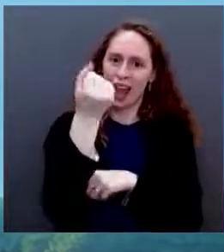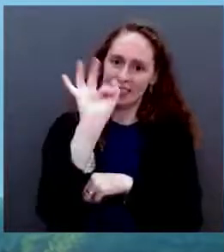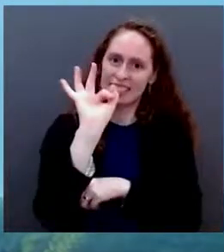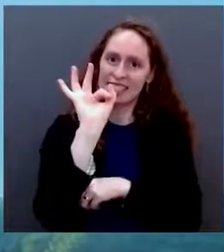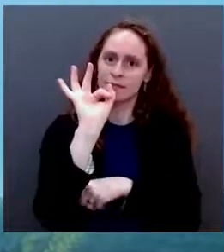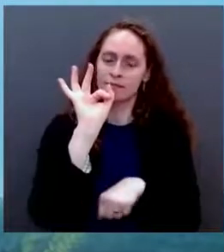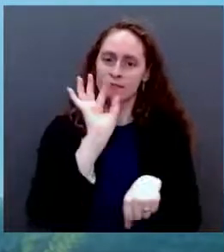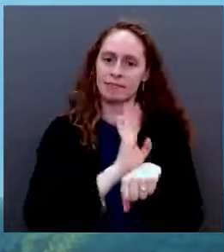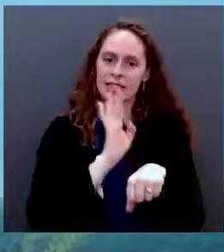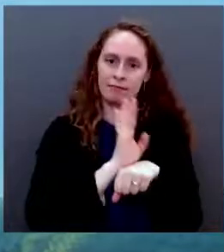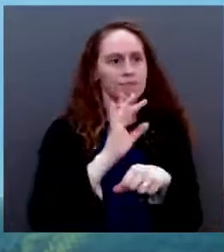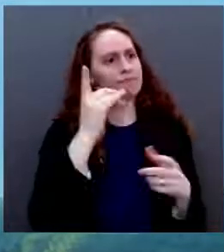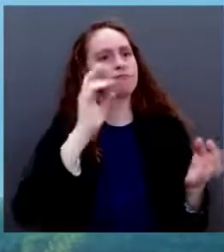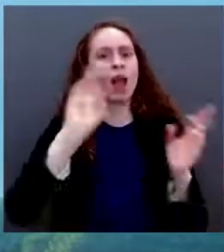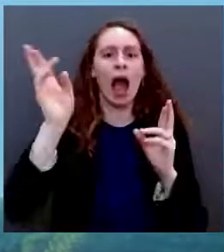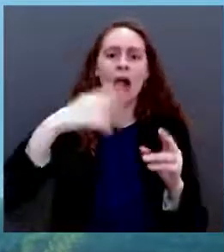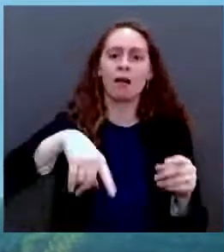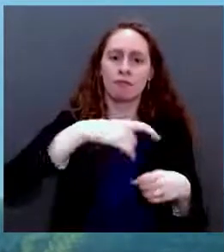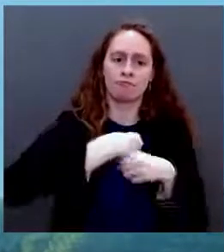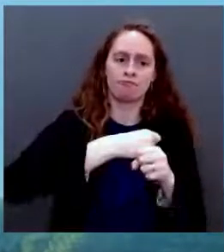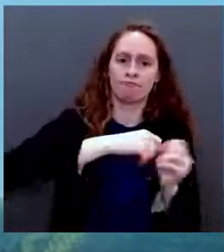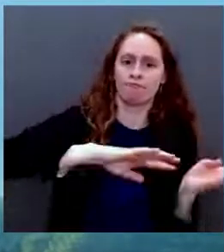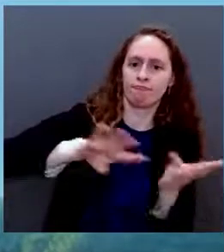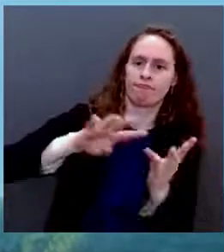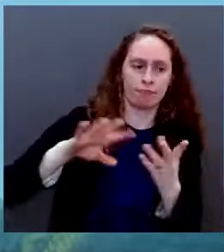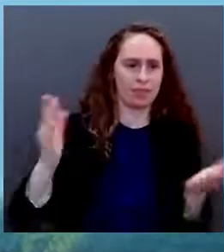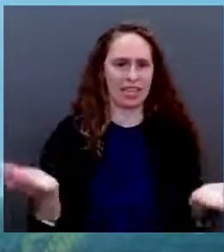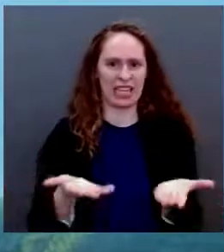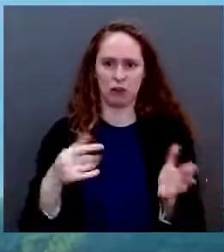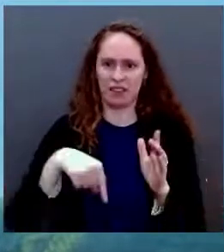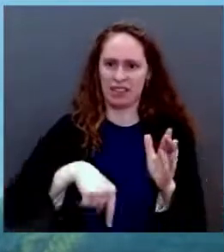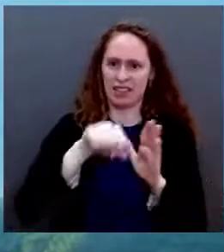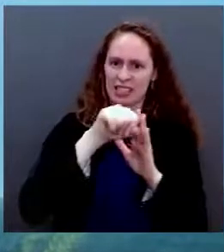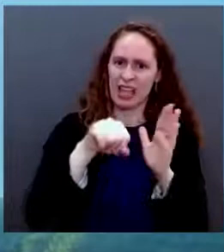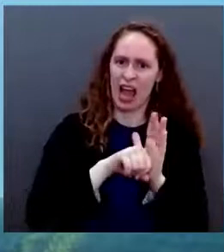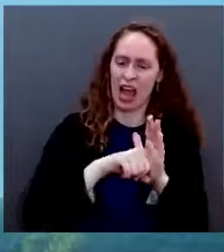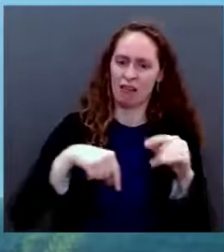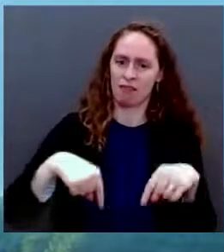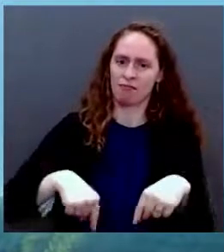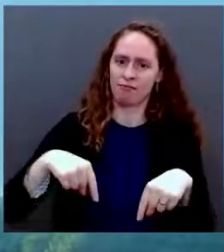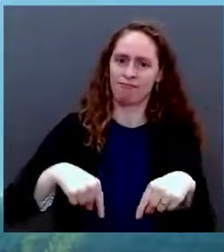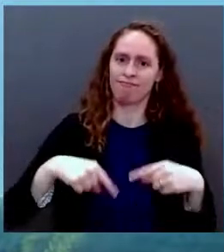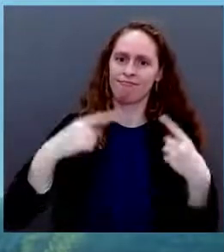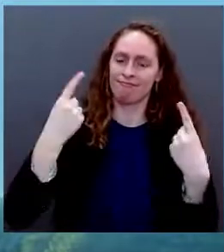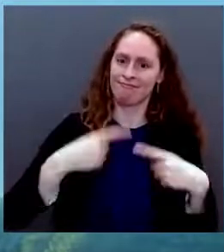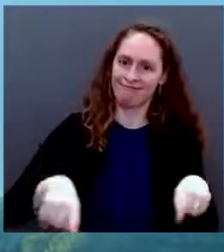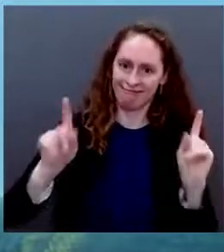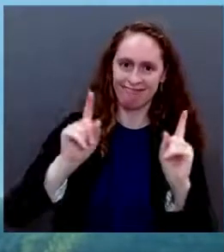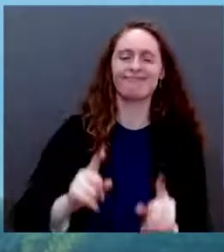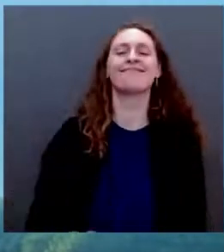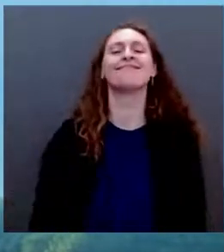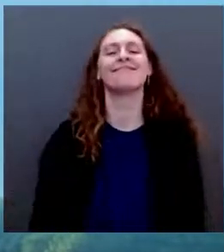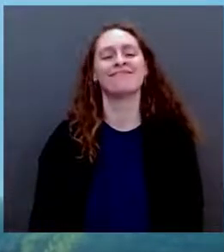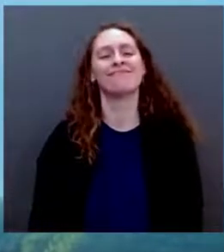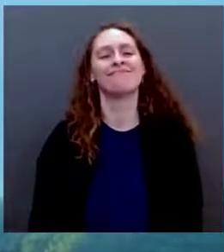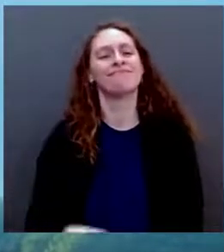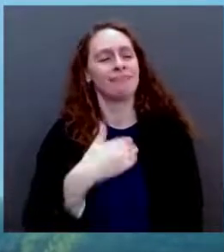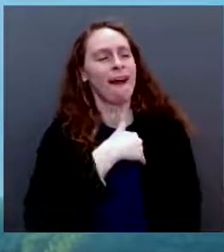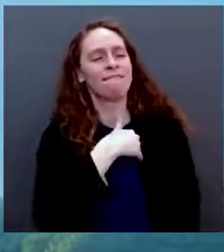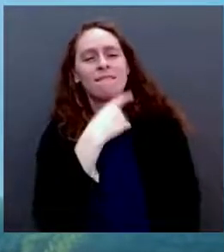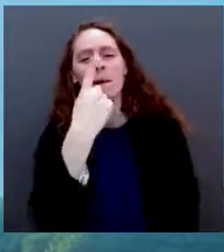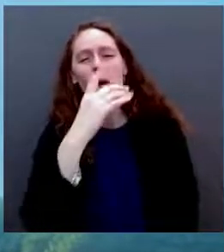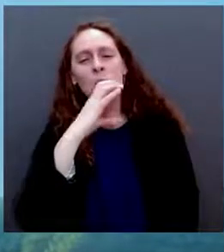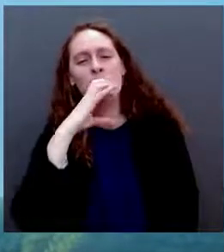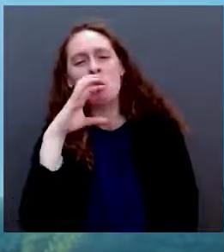were able to upgrade an old facility to meet the new safety and health standards and be able to market that